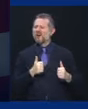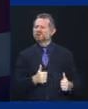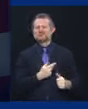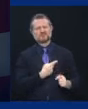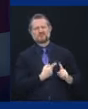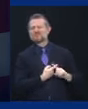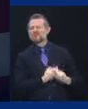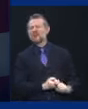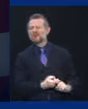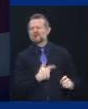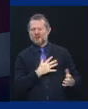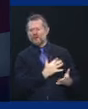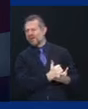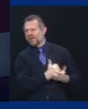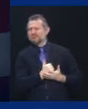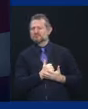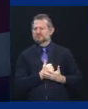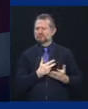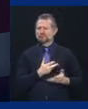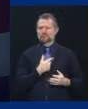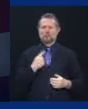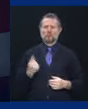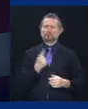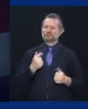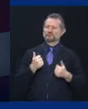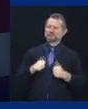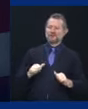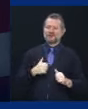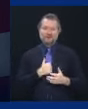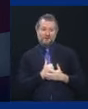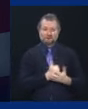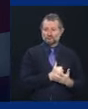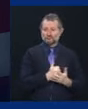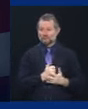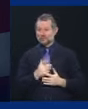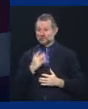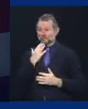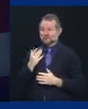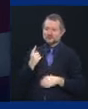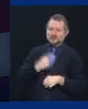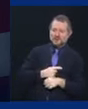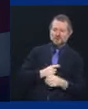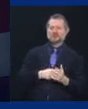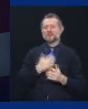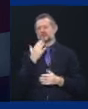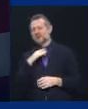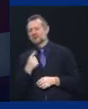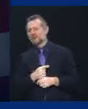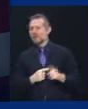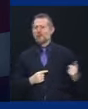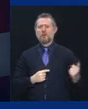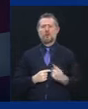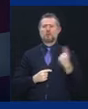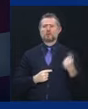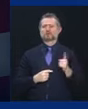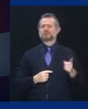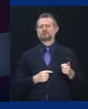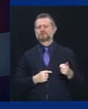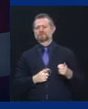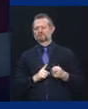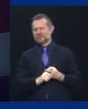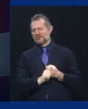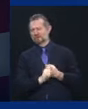and I've tried to be a great friend to him, good days and bad days. He's been a great friend to New York State. He's been with us on